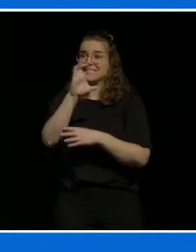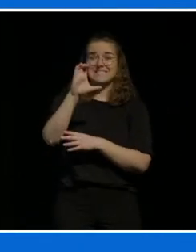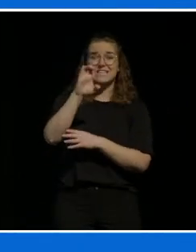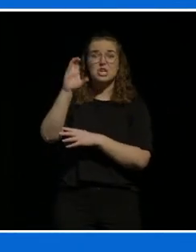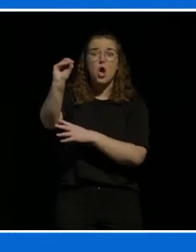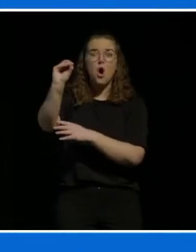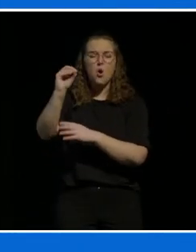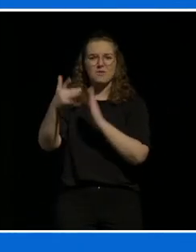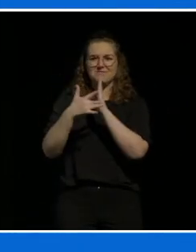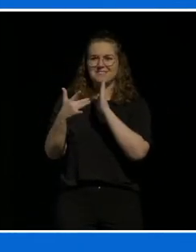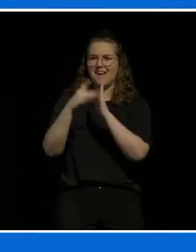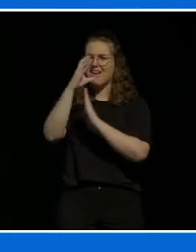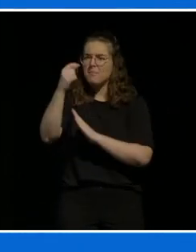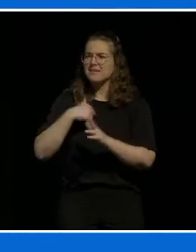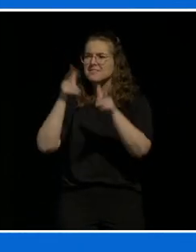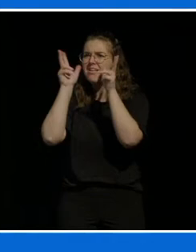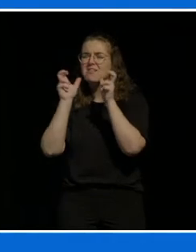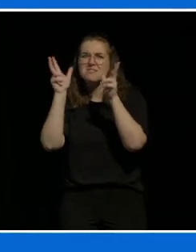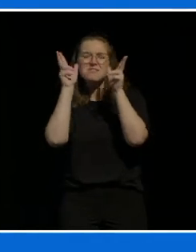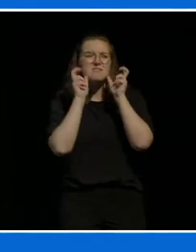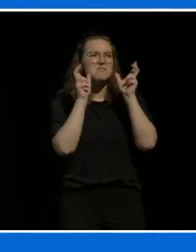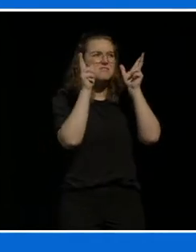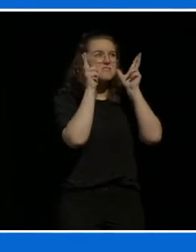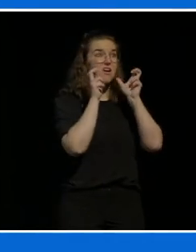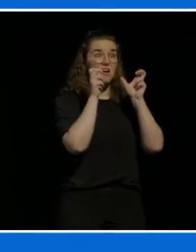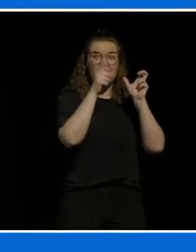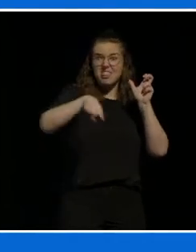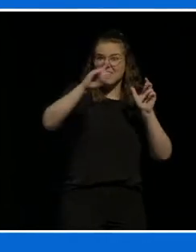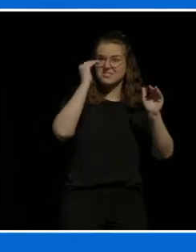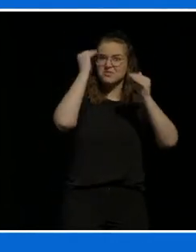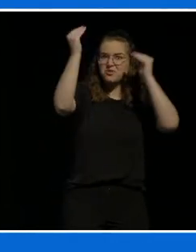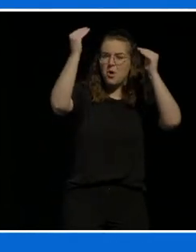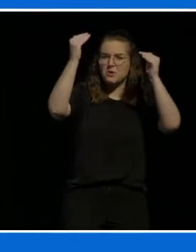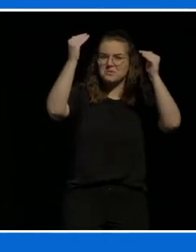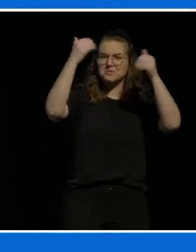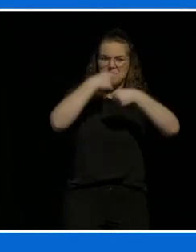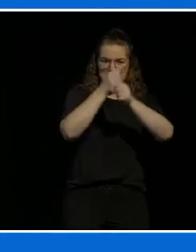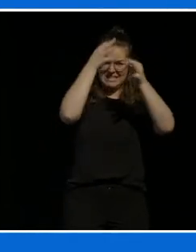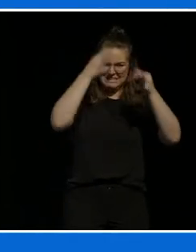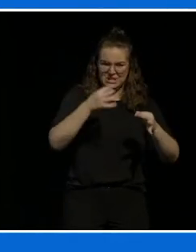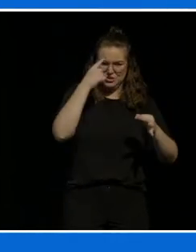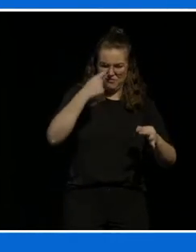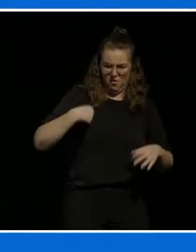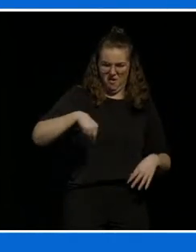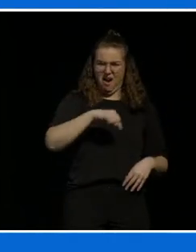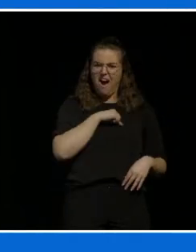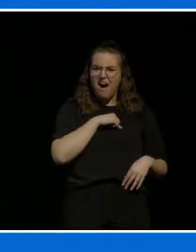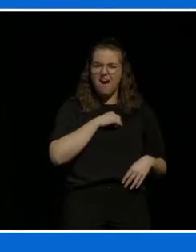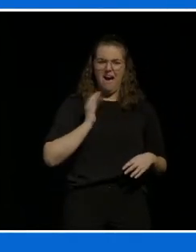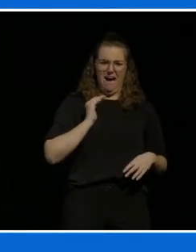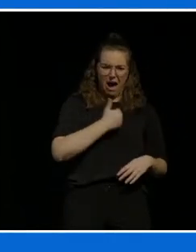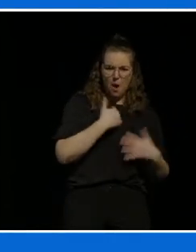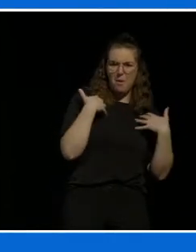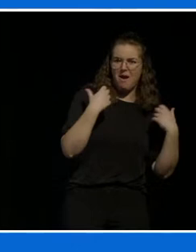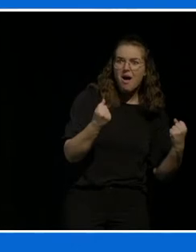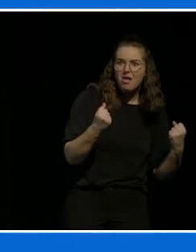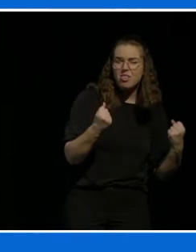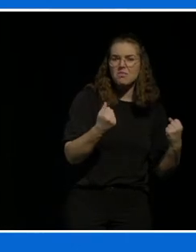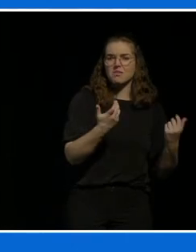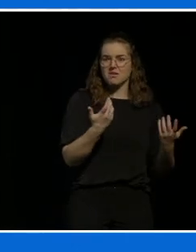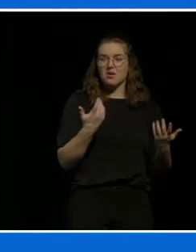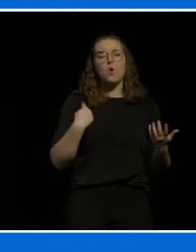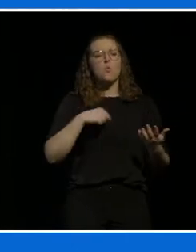realized that these adults were making decisions about the future of our mental and emotional and social health, something that we call